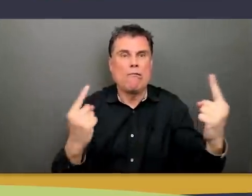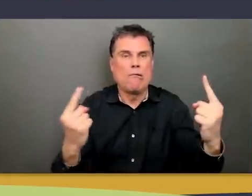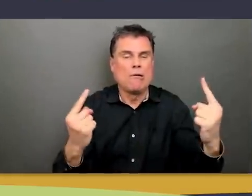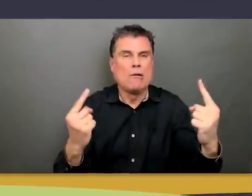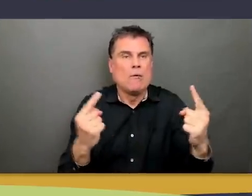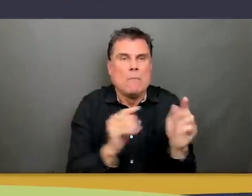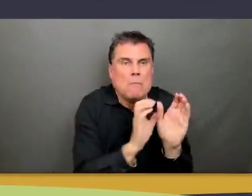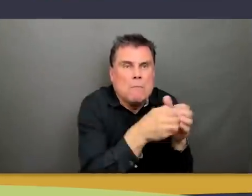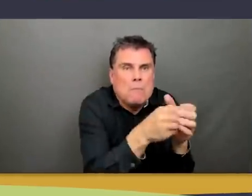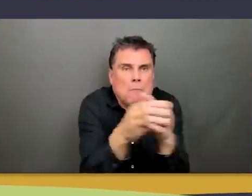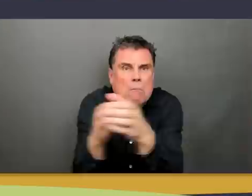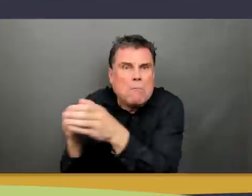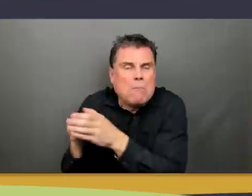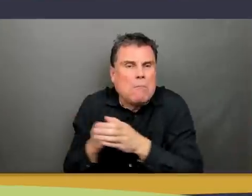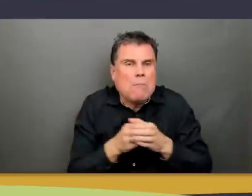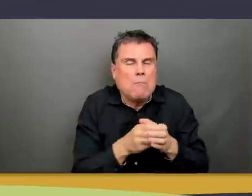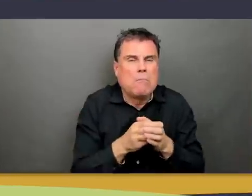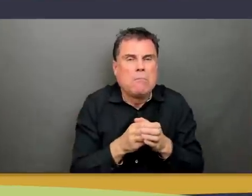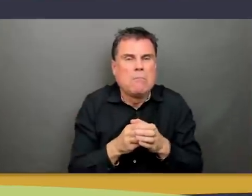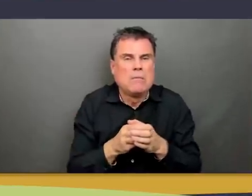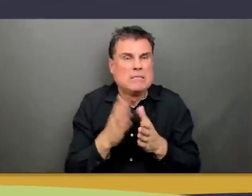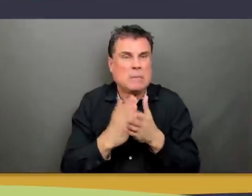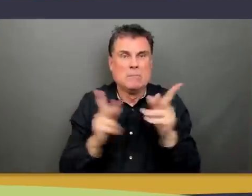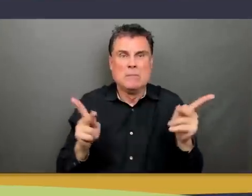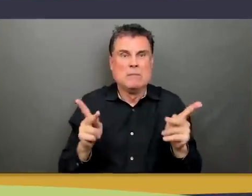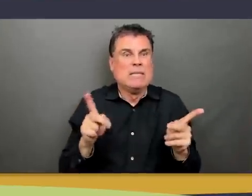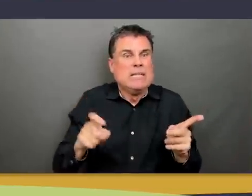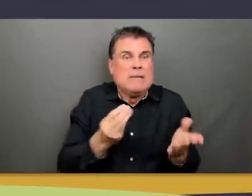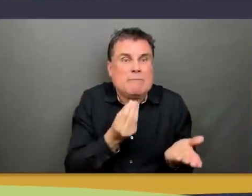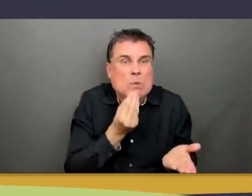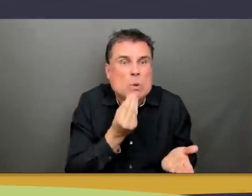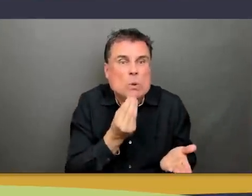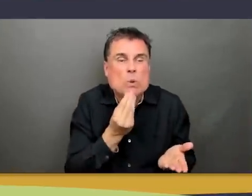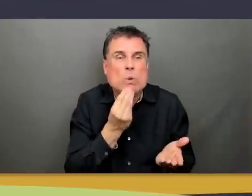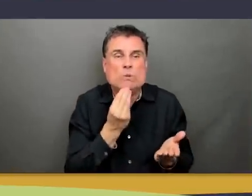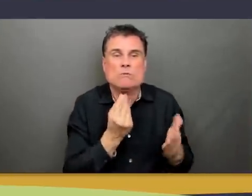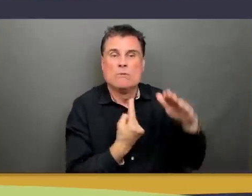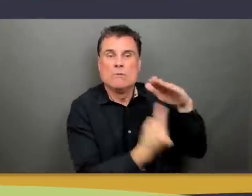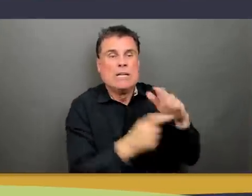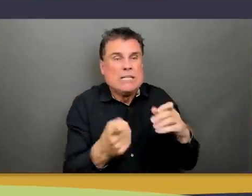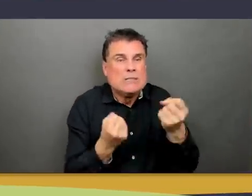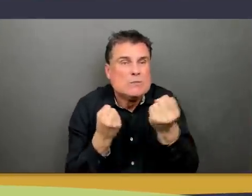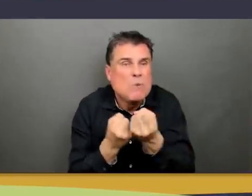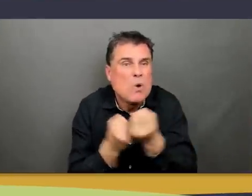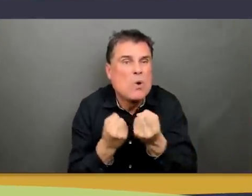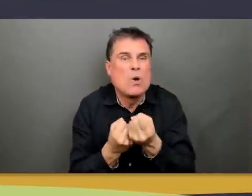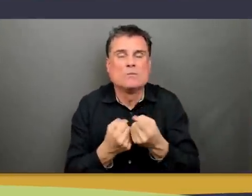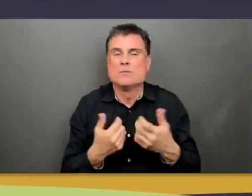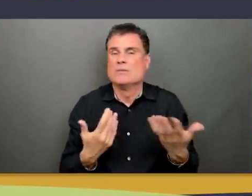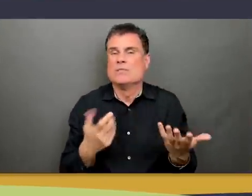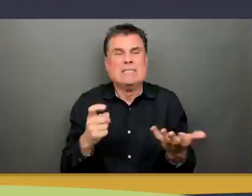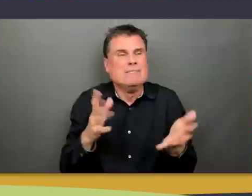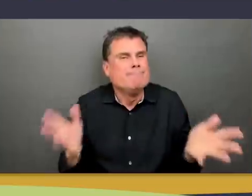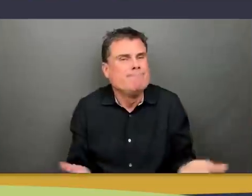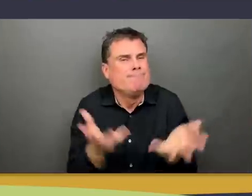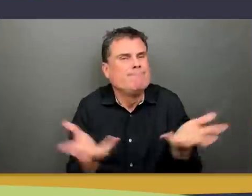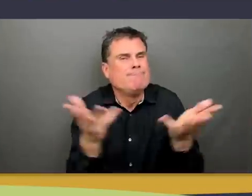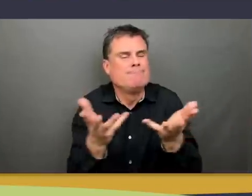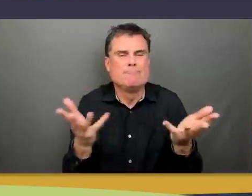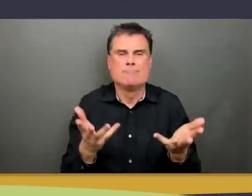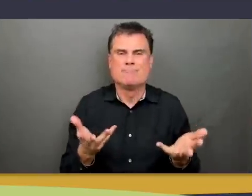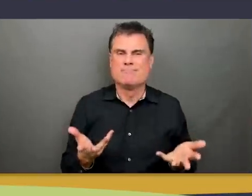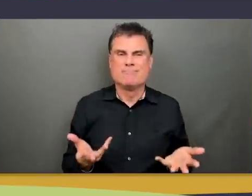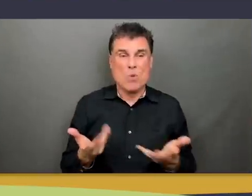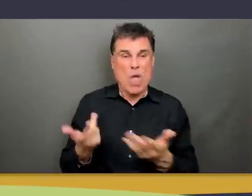be reassured that we're going to be okay when we come out of, you know, this pandemic. They're going to be, you know, needing a lot of